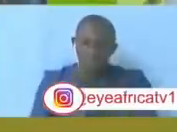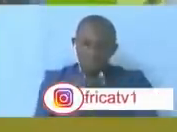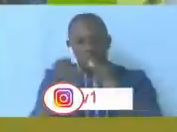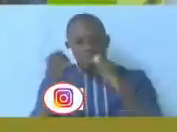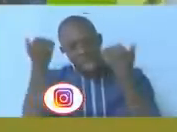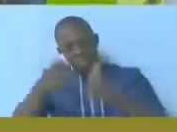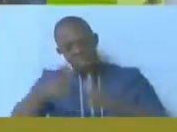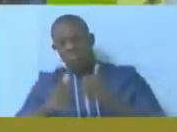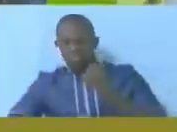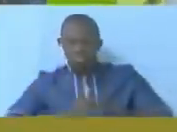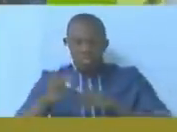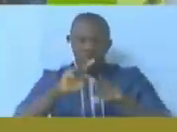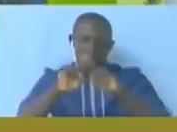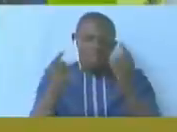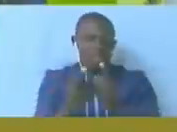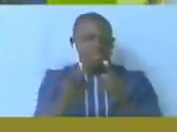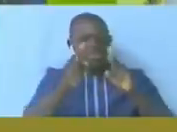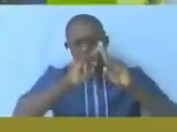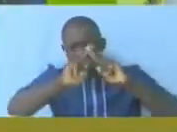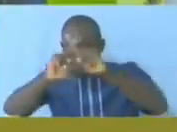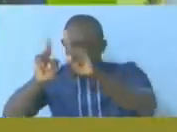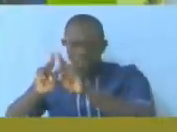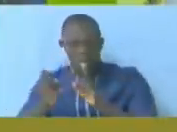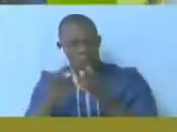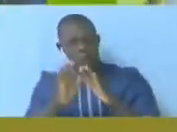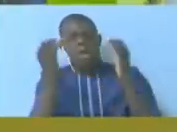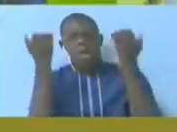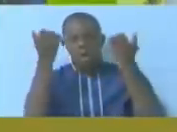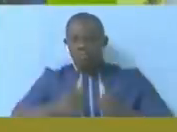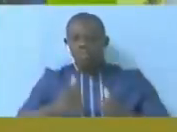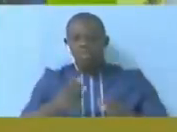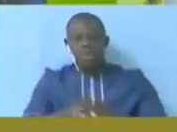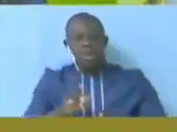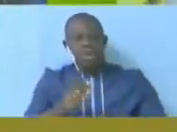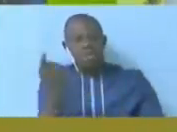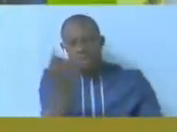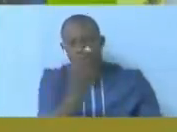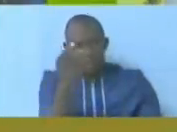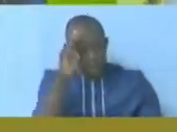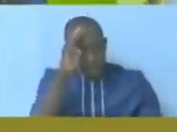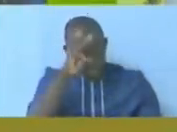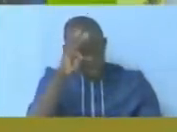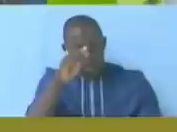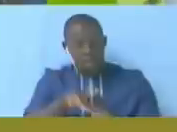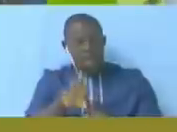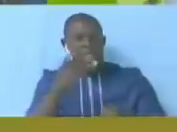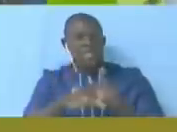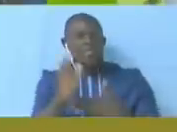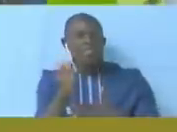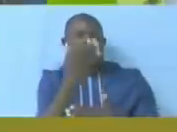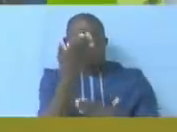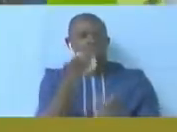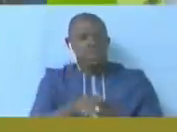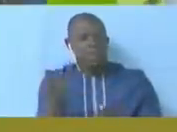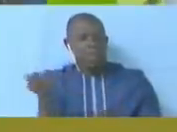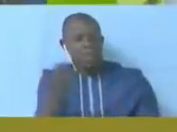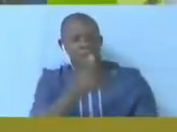abuse in all forms. And the only reason why they have not taken to the path